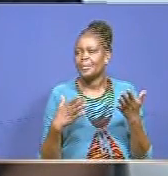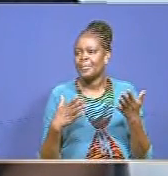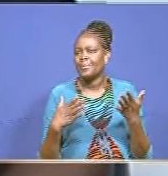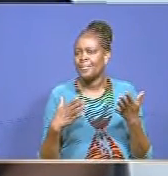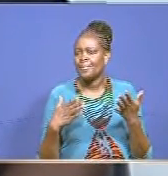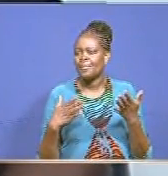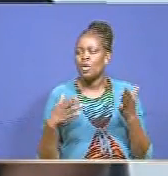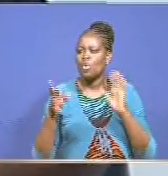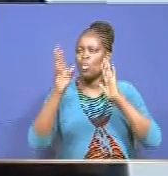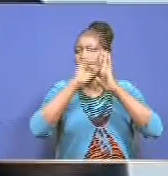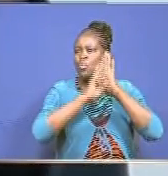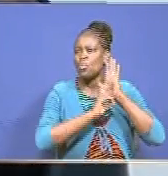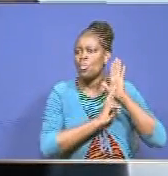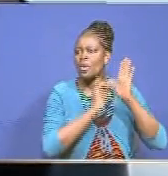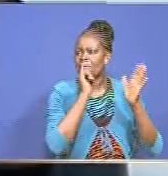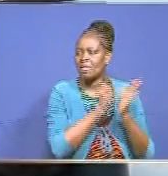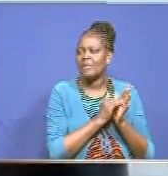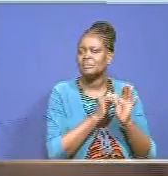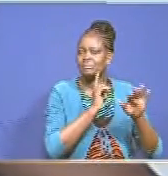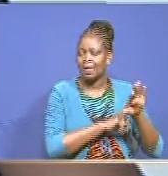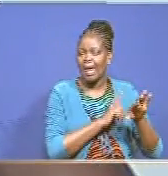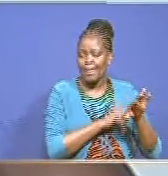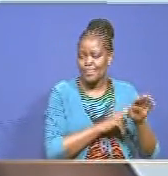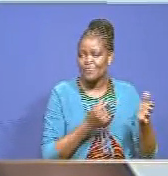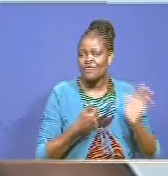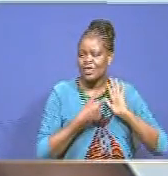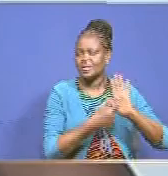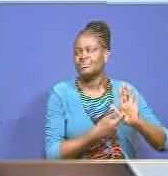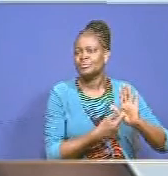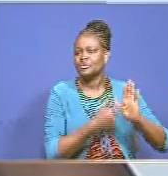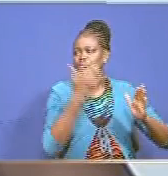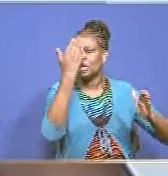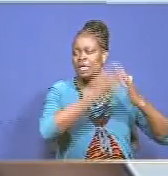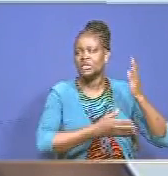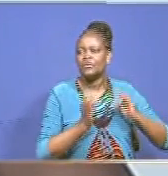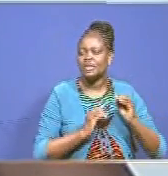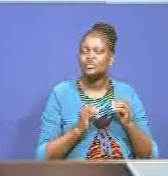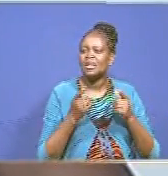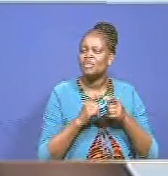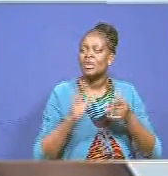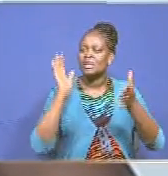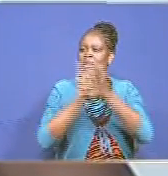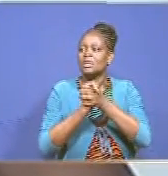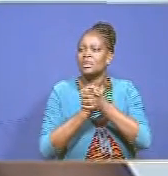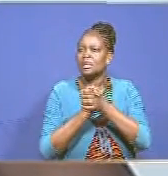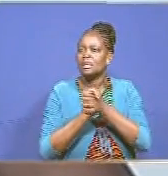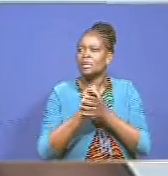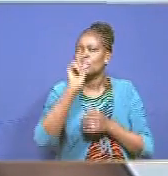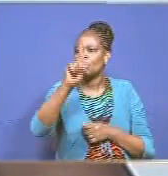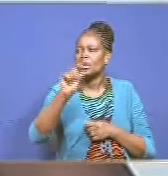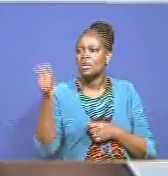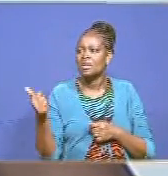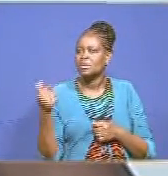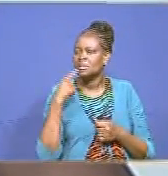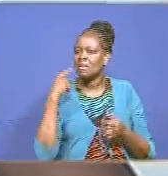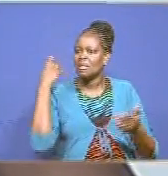some regulations that when somebody, by the end of an election, uh-huh, one can shake another's hand and say like, thank